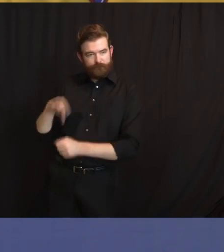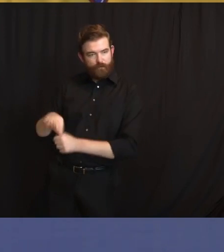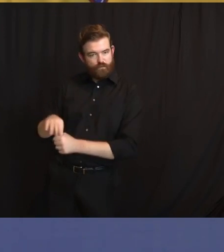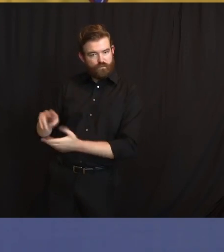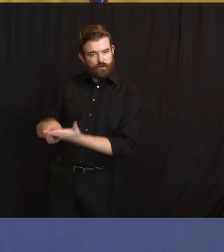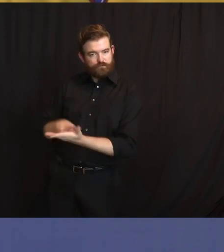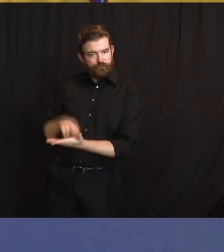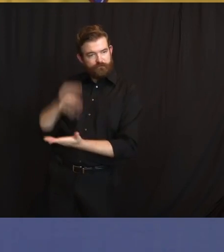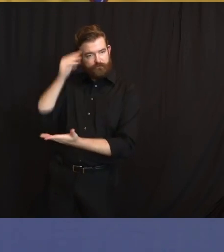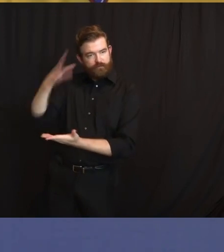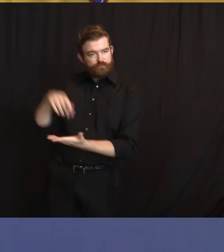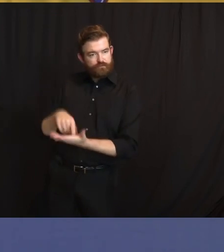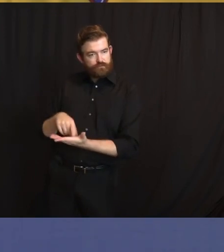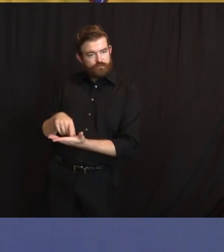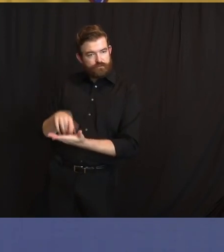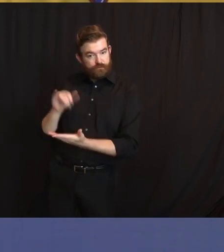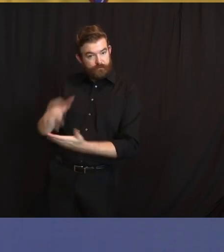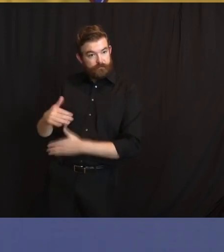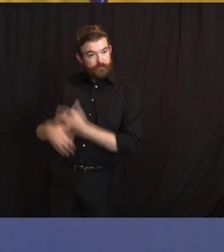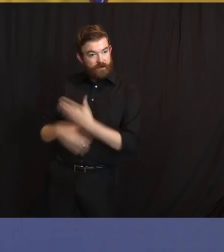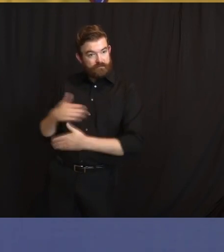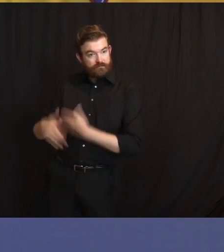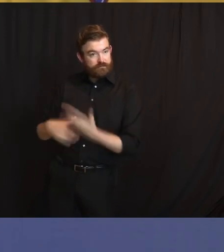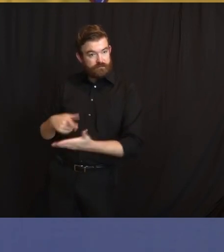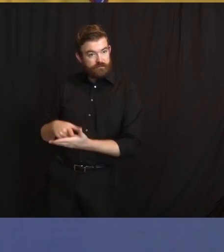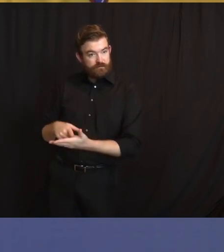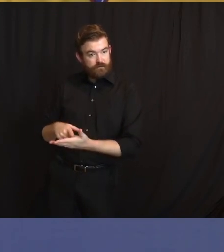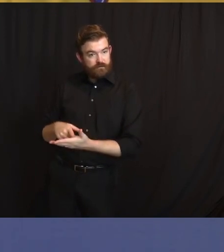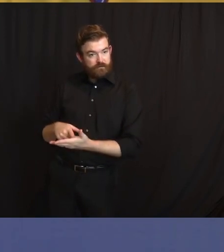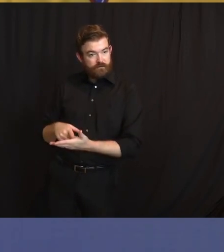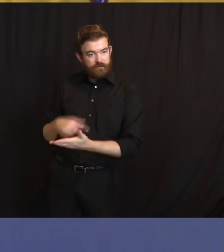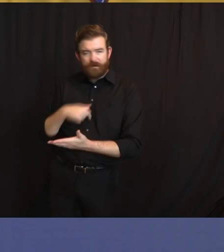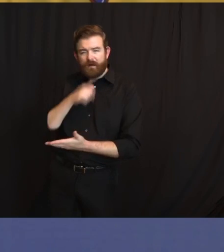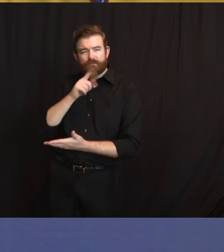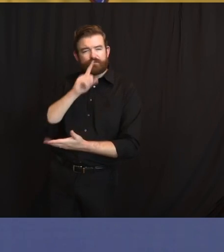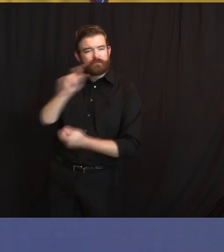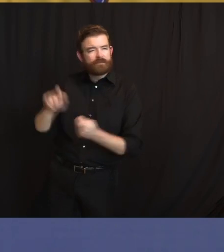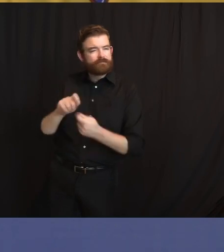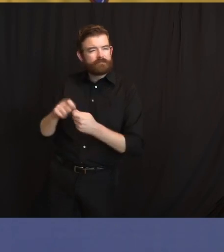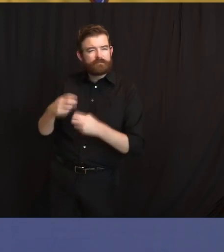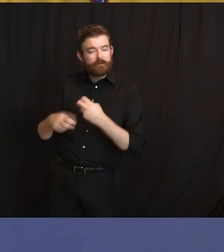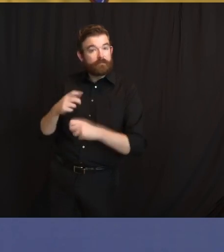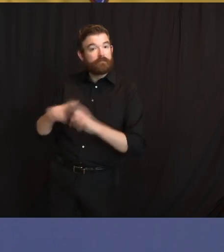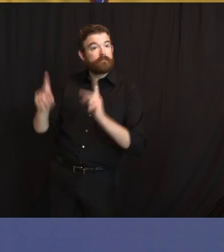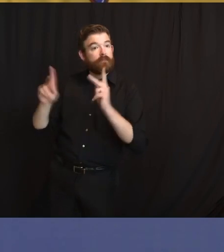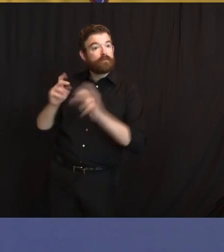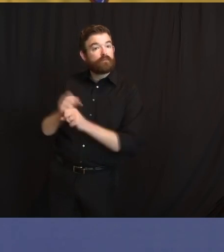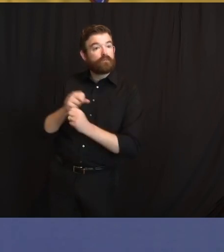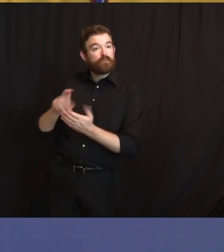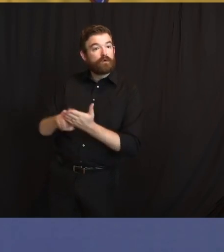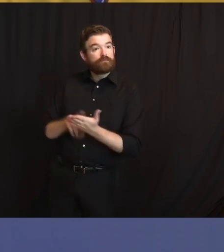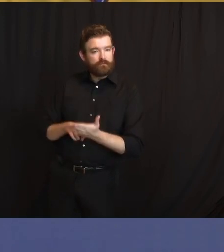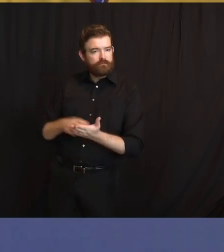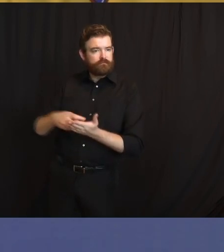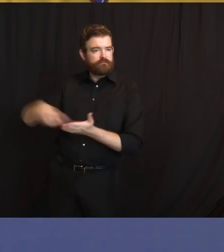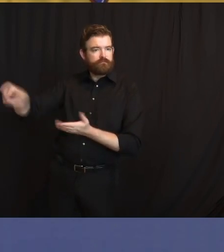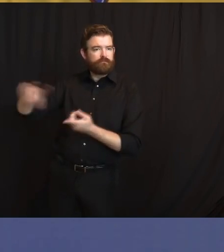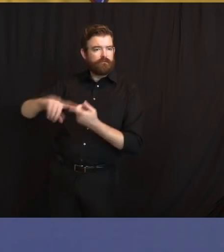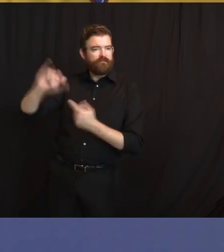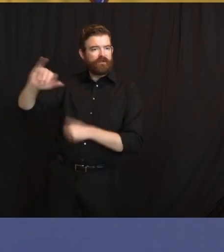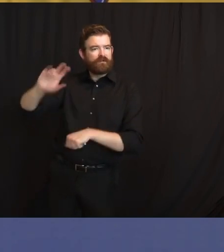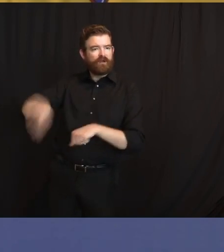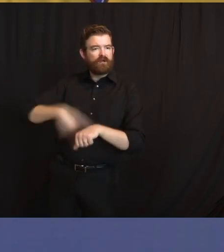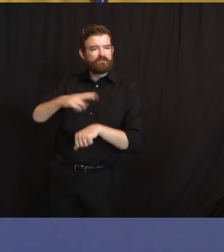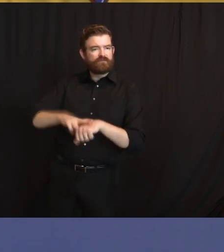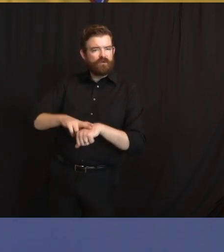Through that process somehow, we're not sure of the specifics, but okay. People are being registered to parties that don't. To that party. Okay. That party and others